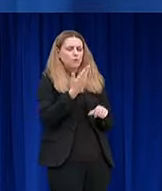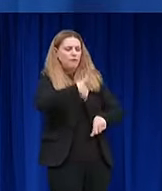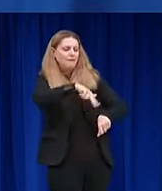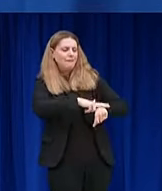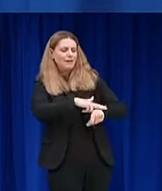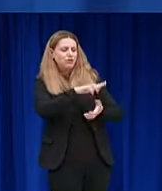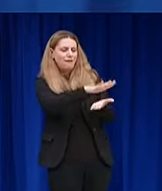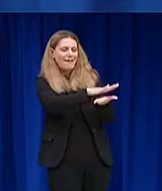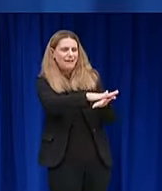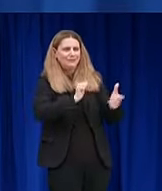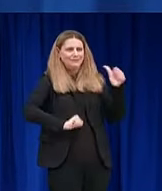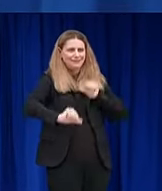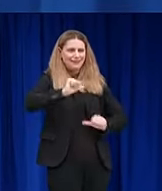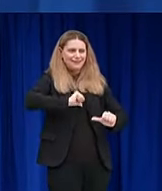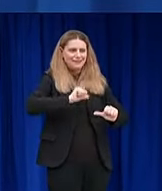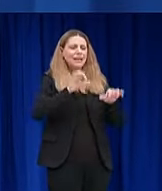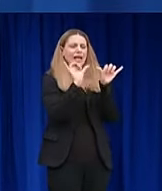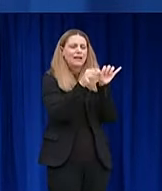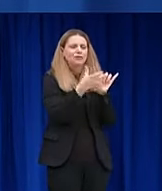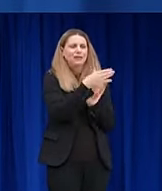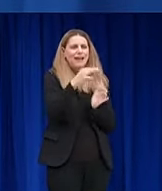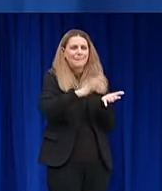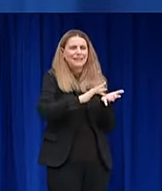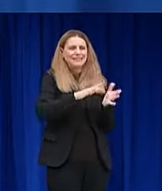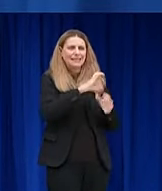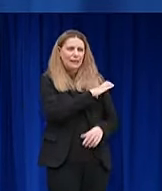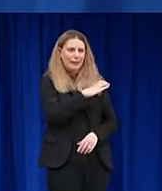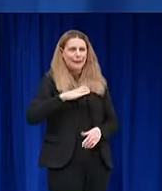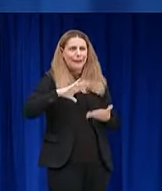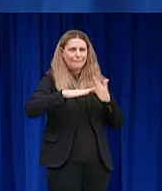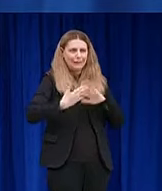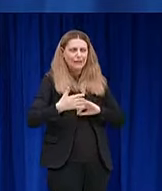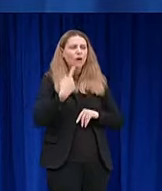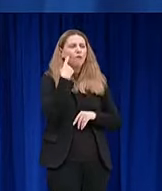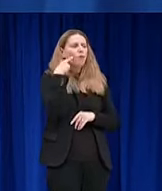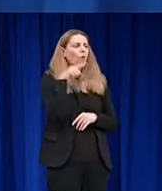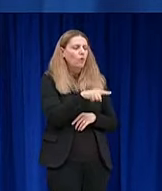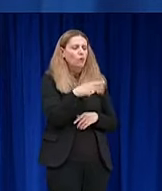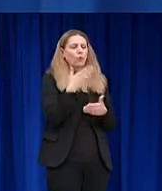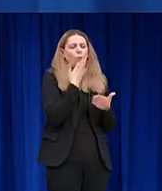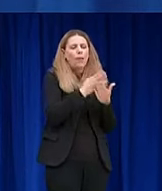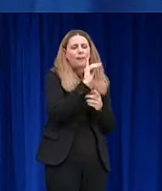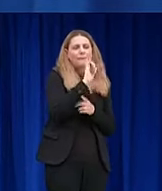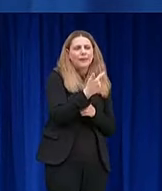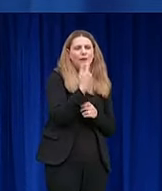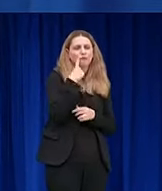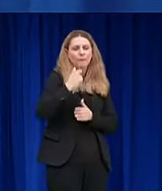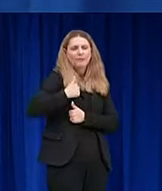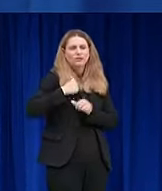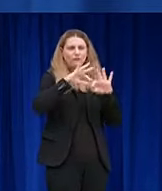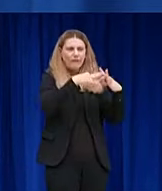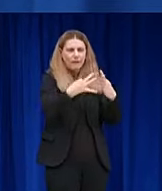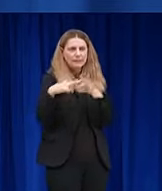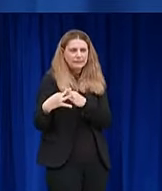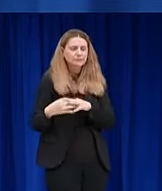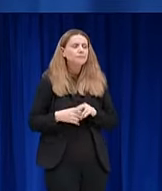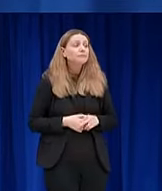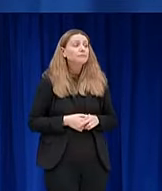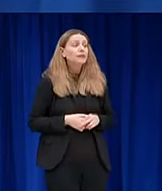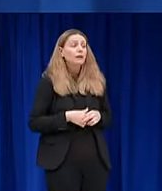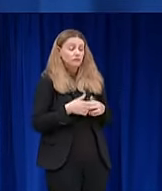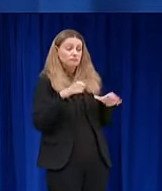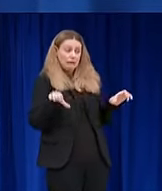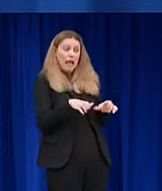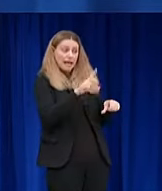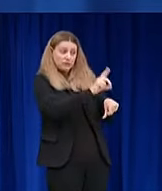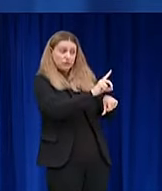Science, Engineering, and Medicine's Committee on the Well-Being of Military Families. Mr. Vazirani served on active duty in the United